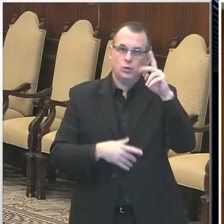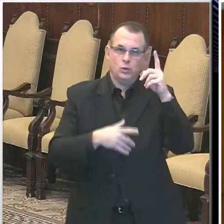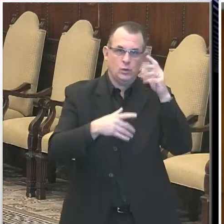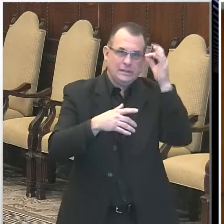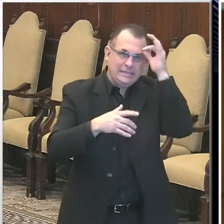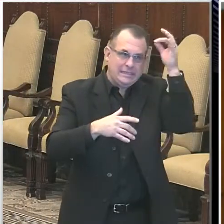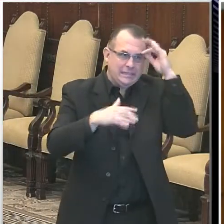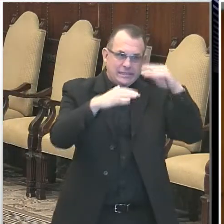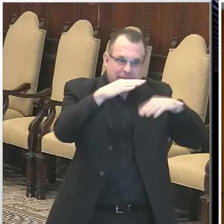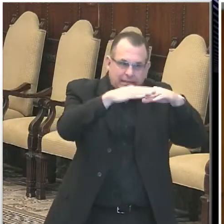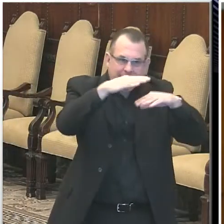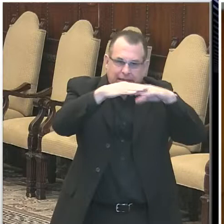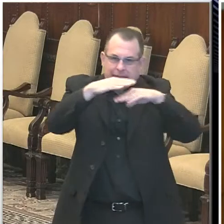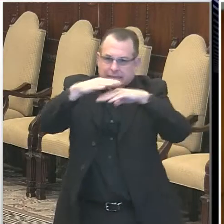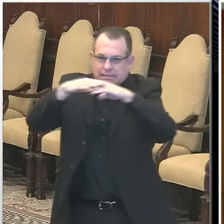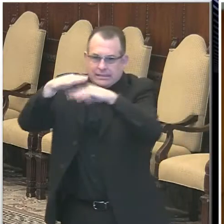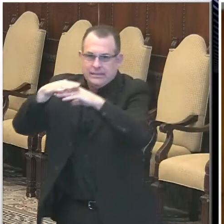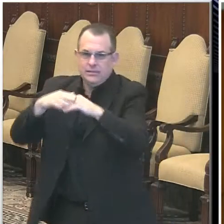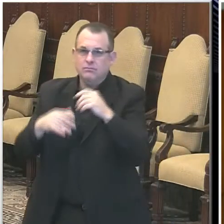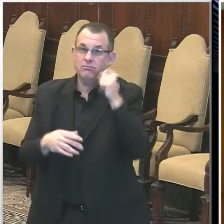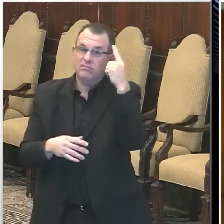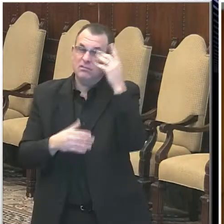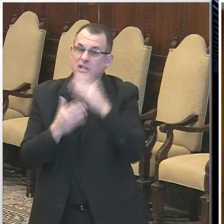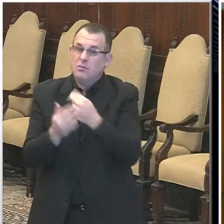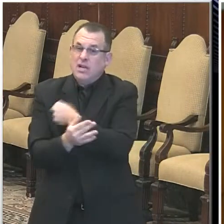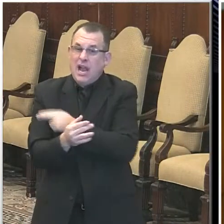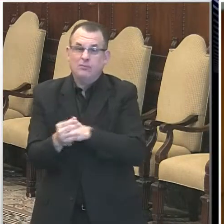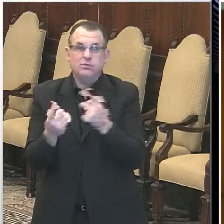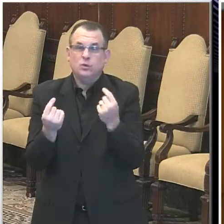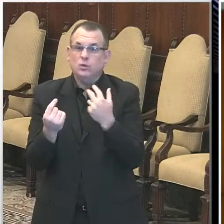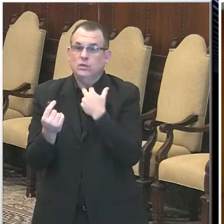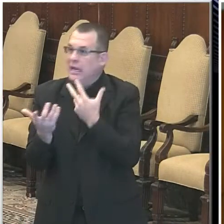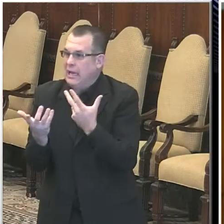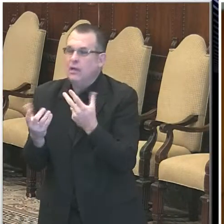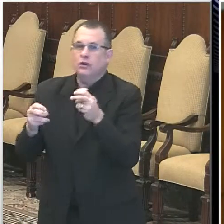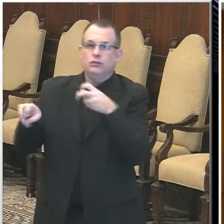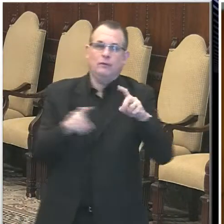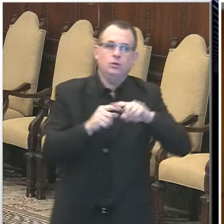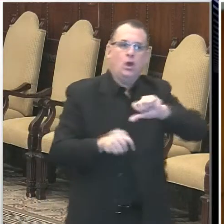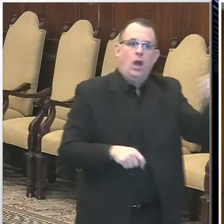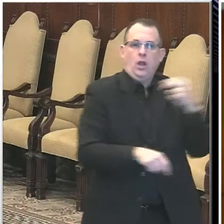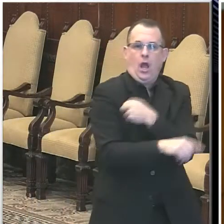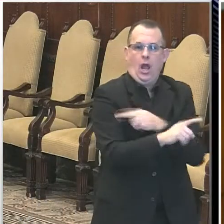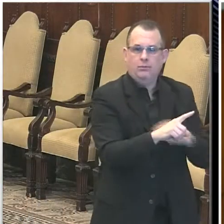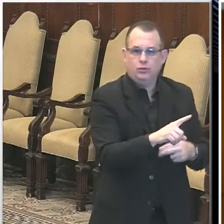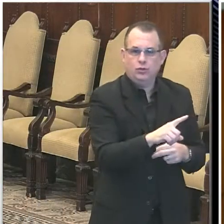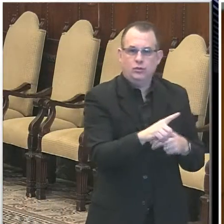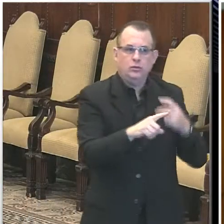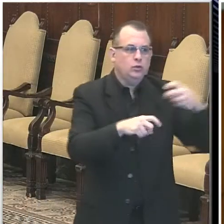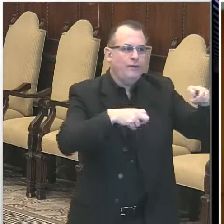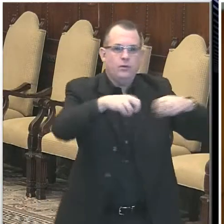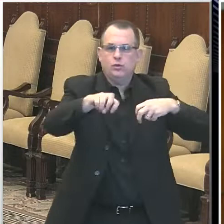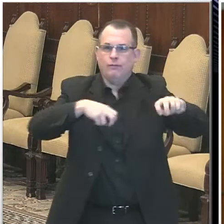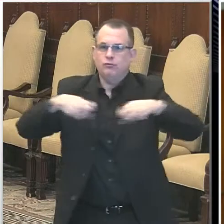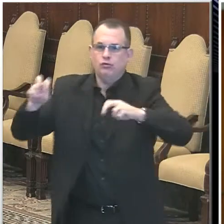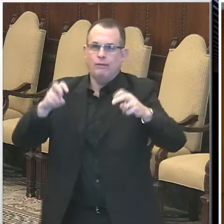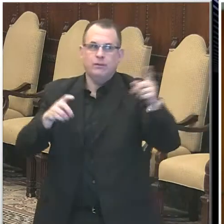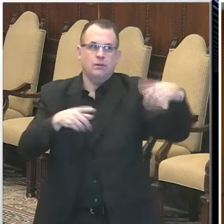these hospitals, may need to be transferring patients to other hospitals or diverting patients to other hospitals so that they can pick up the available beds elsewhere.